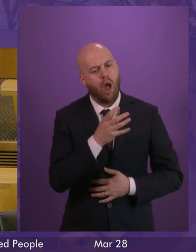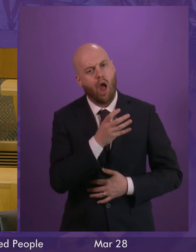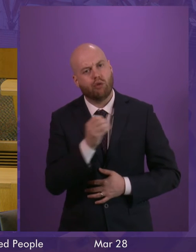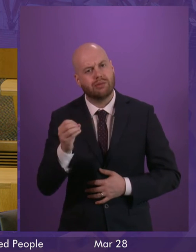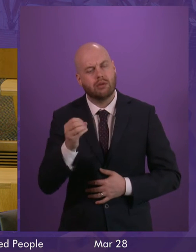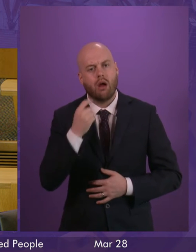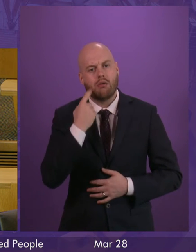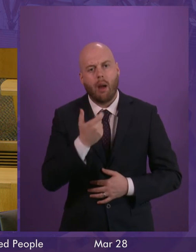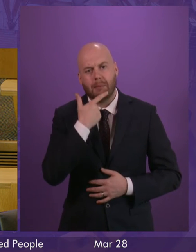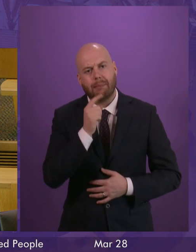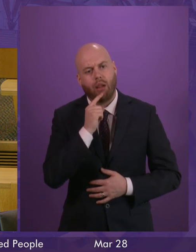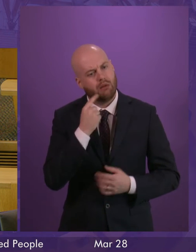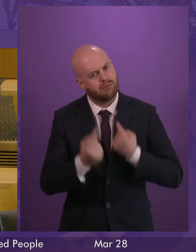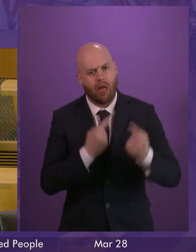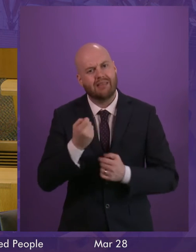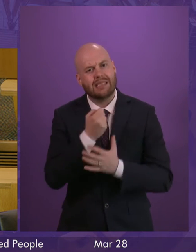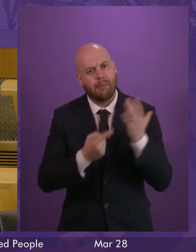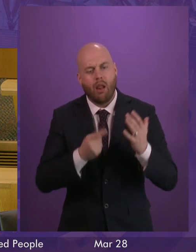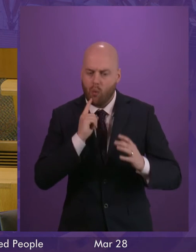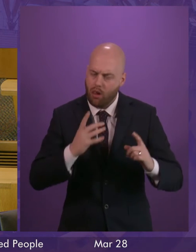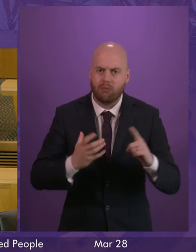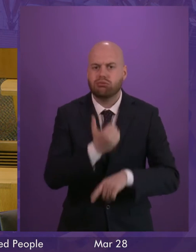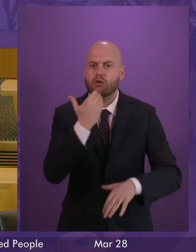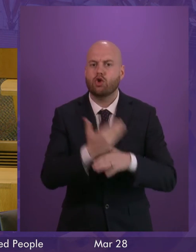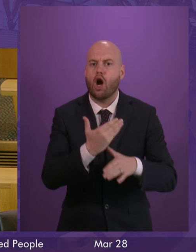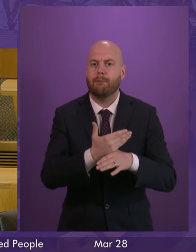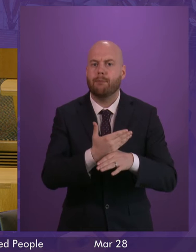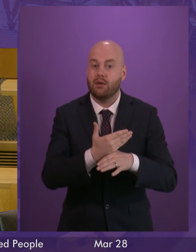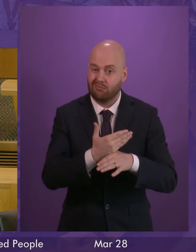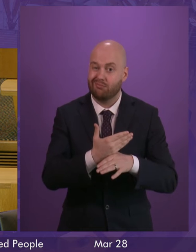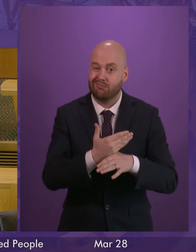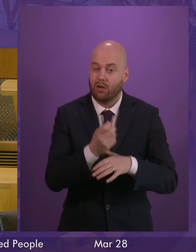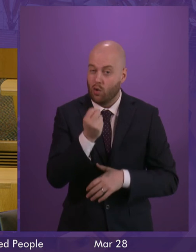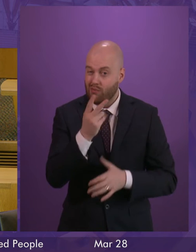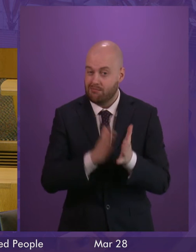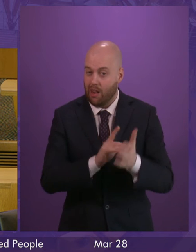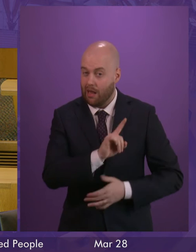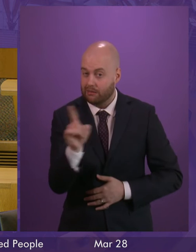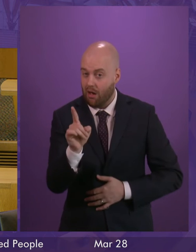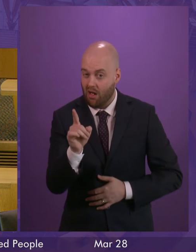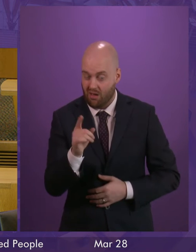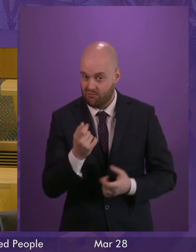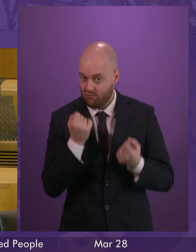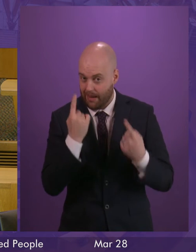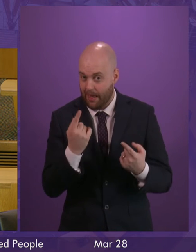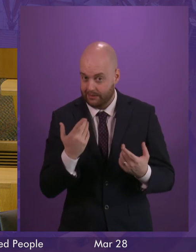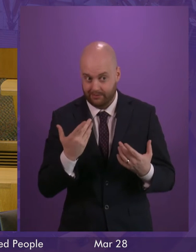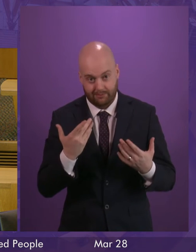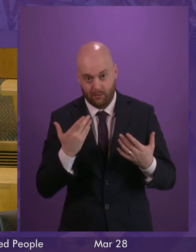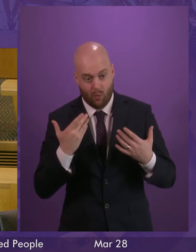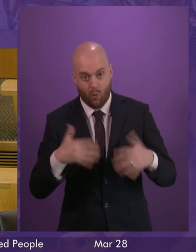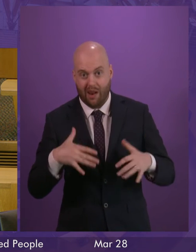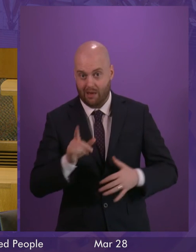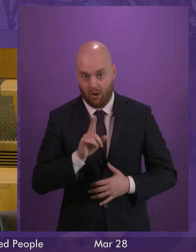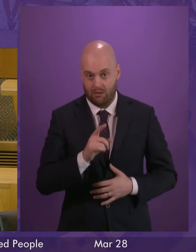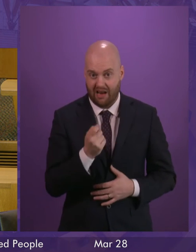disability into employment by the end of that year. Reporting on that 12 months later, it revealed that it had only succeeded in getting